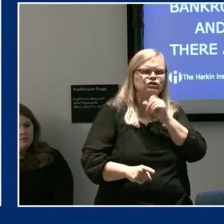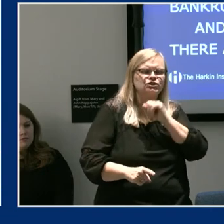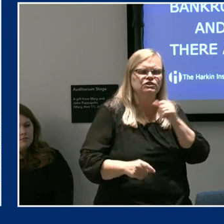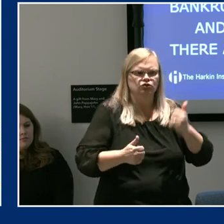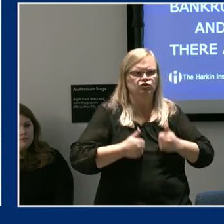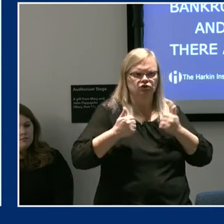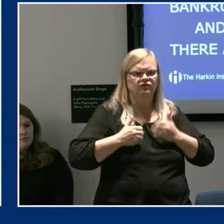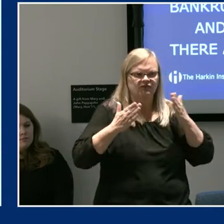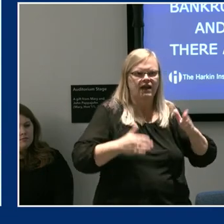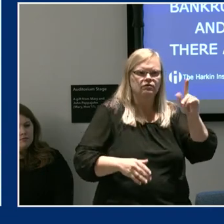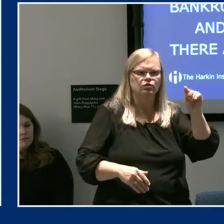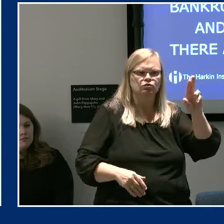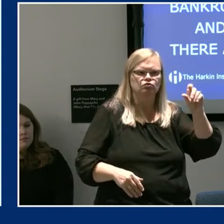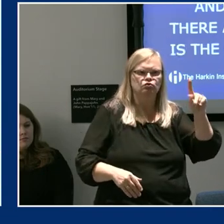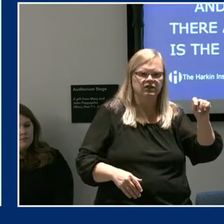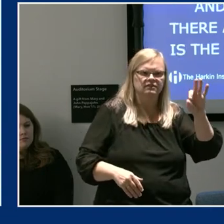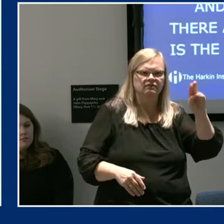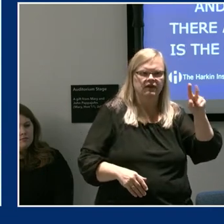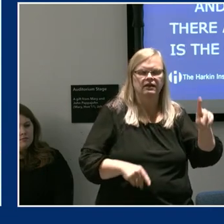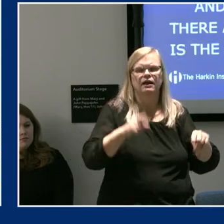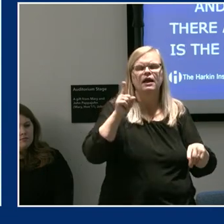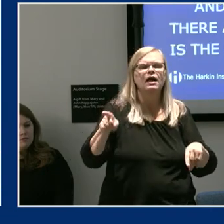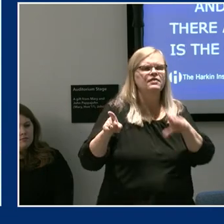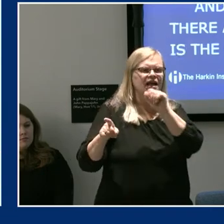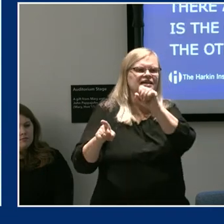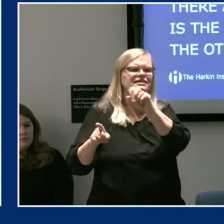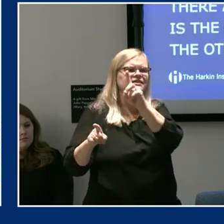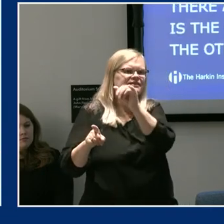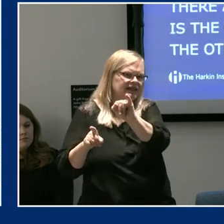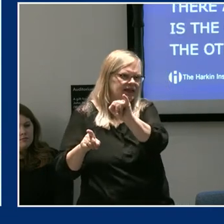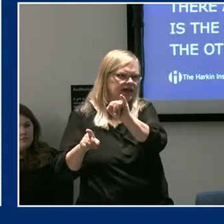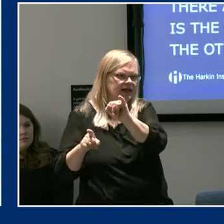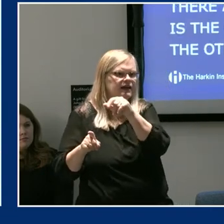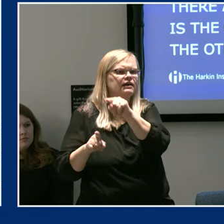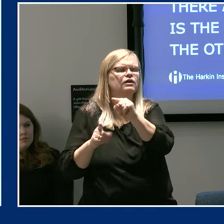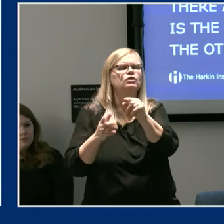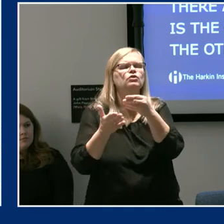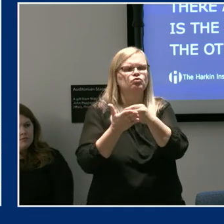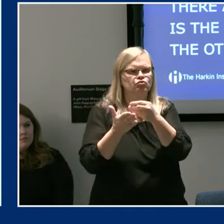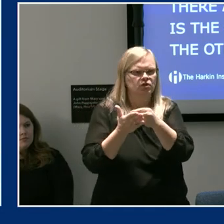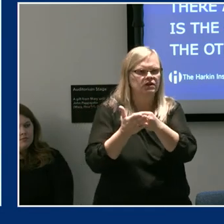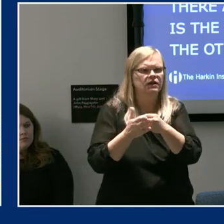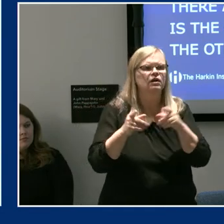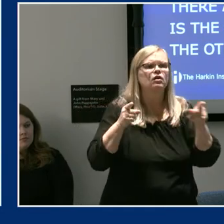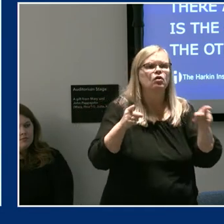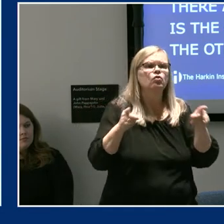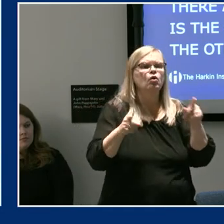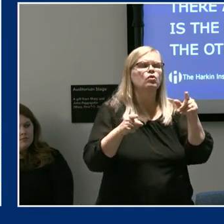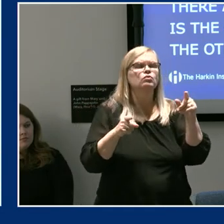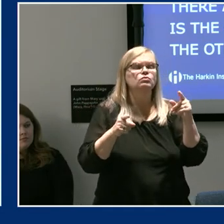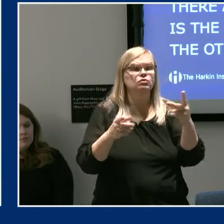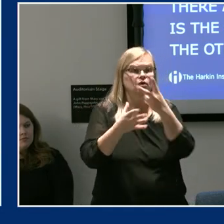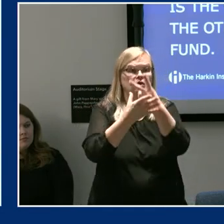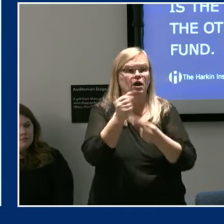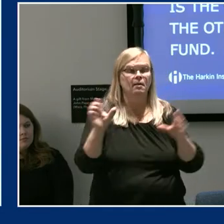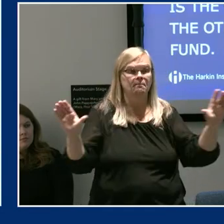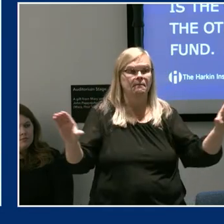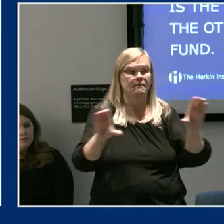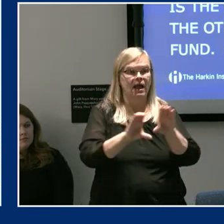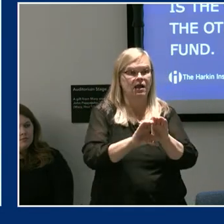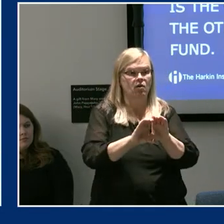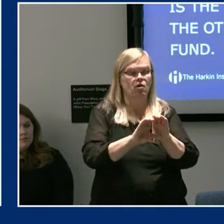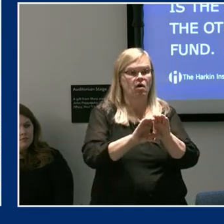other is the Disability Insurance Trust Fund. And currently, the two trust funds combined